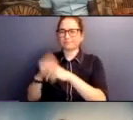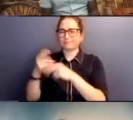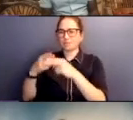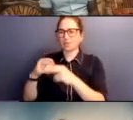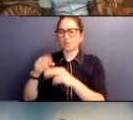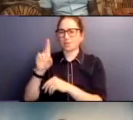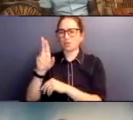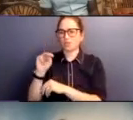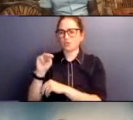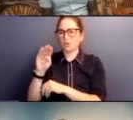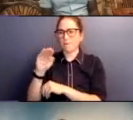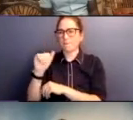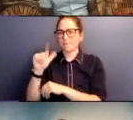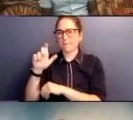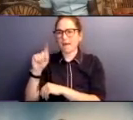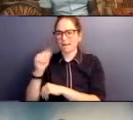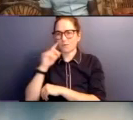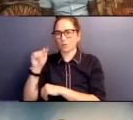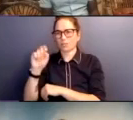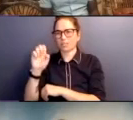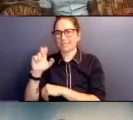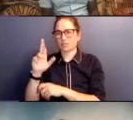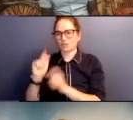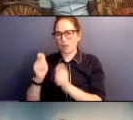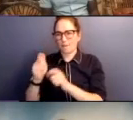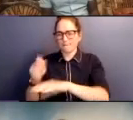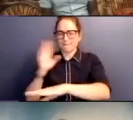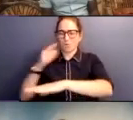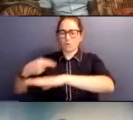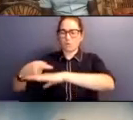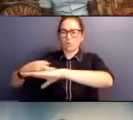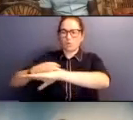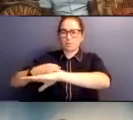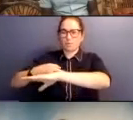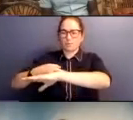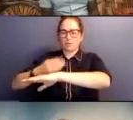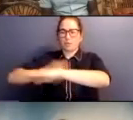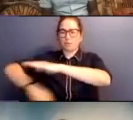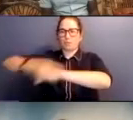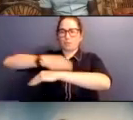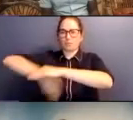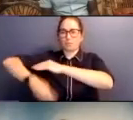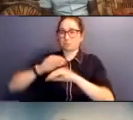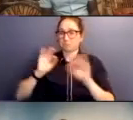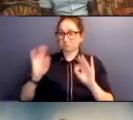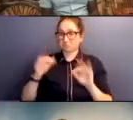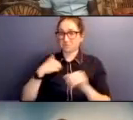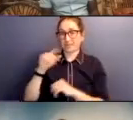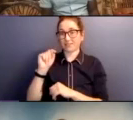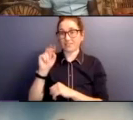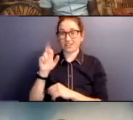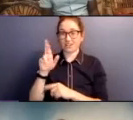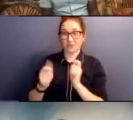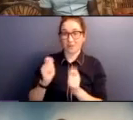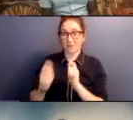drum mallet, a tenor drum mallet, and tighten it up. And there you go, we have a tenor drummer.